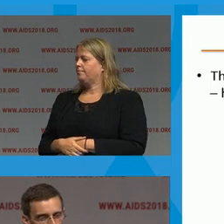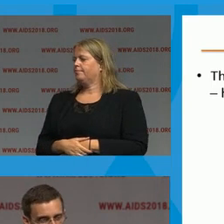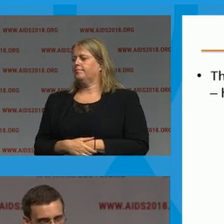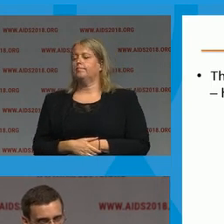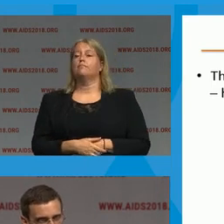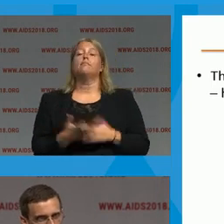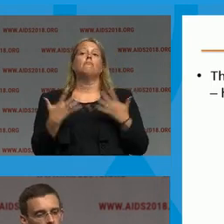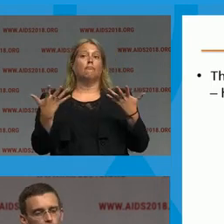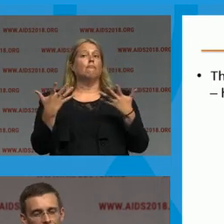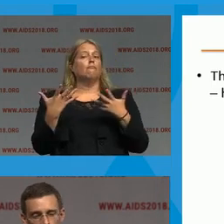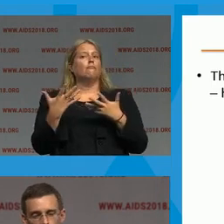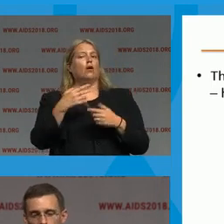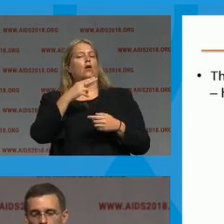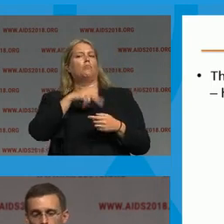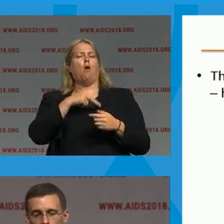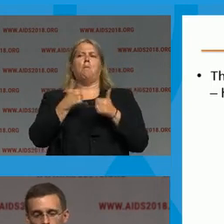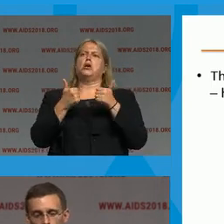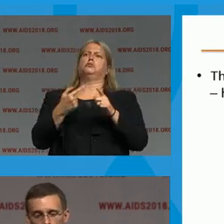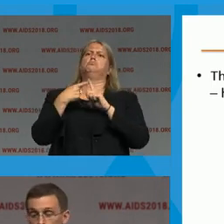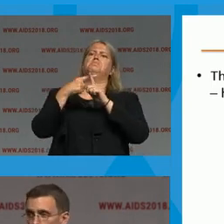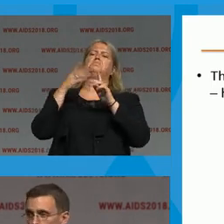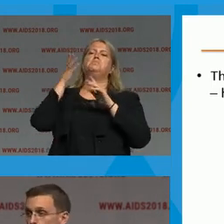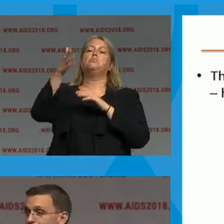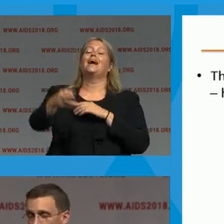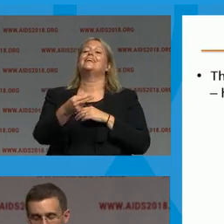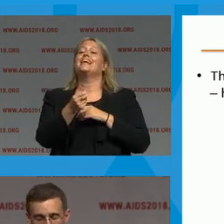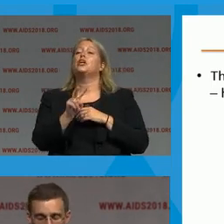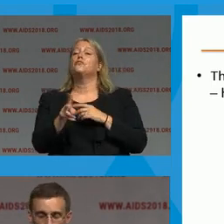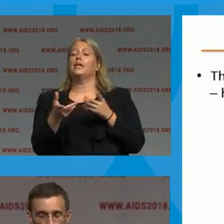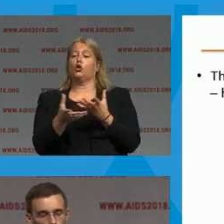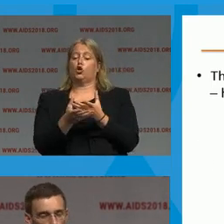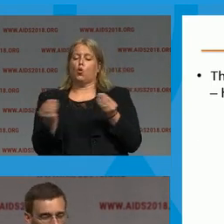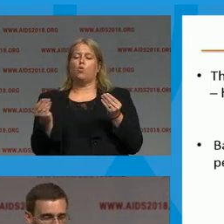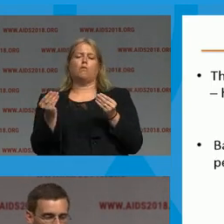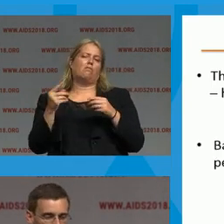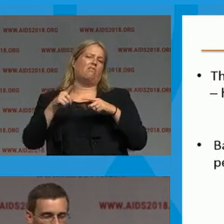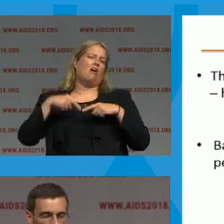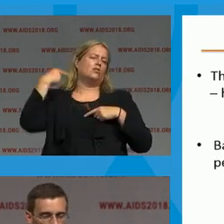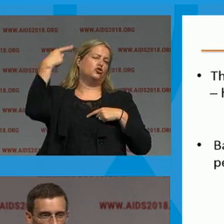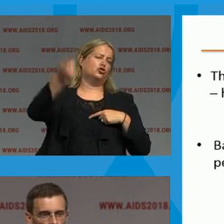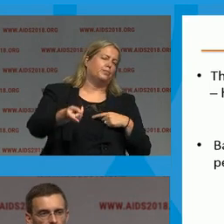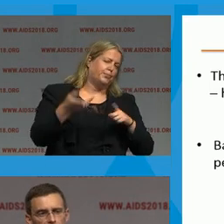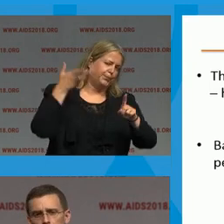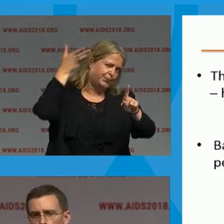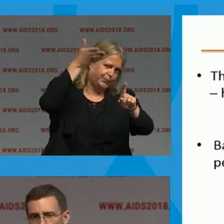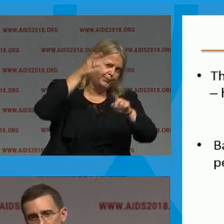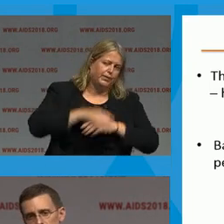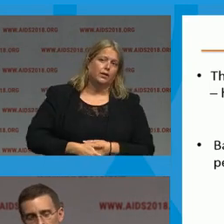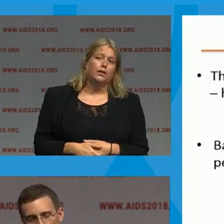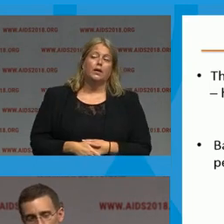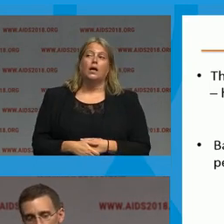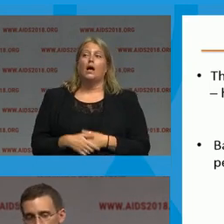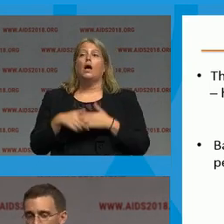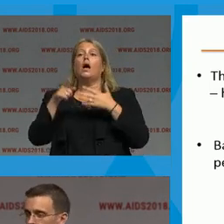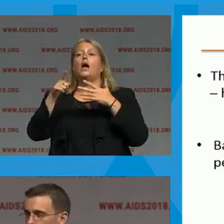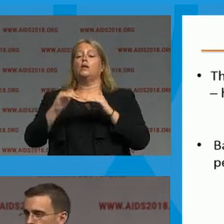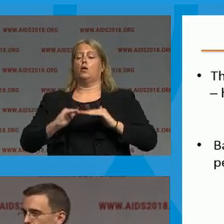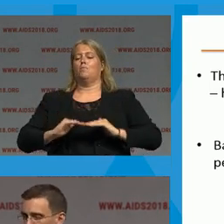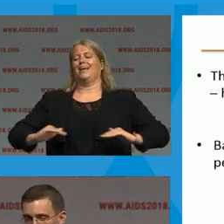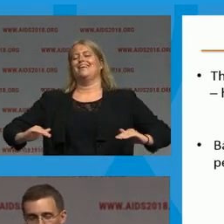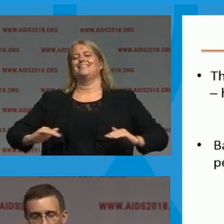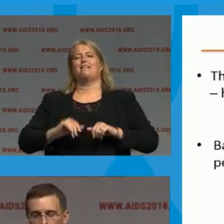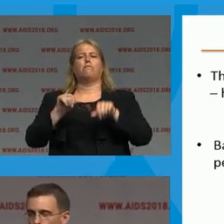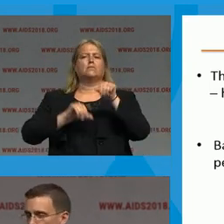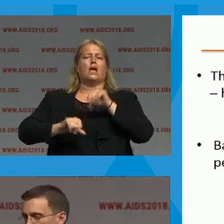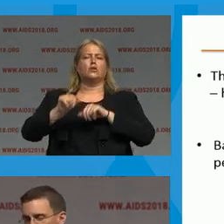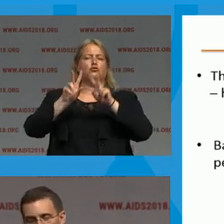showing promise, but HIV cure remains a long-term goal. And I think more basic science research is needed to